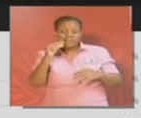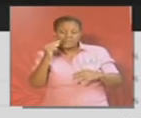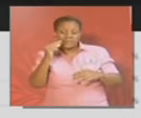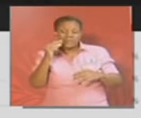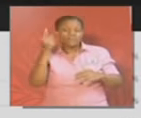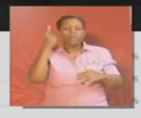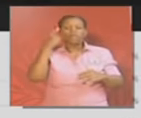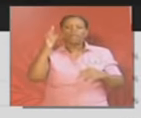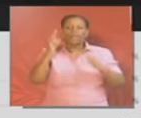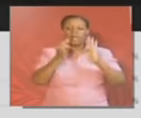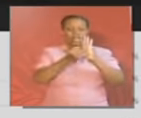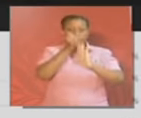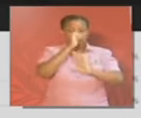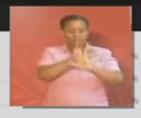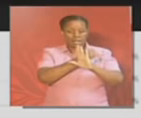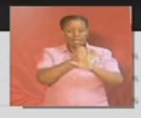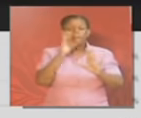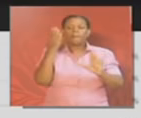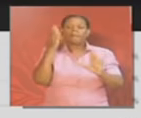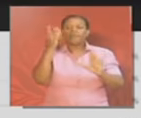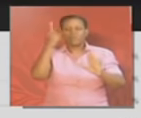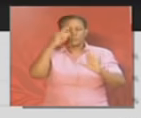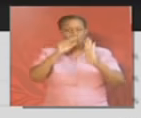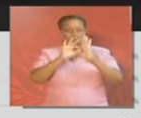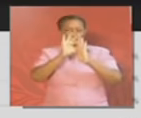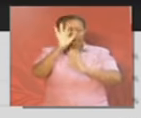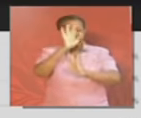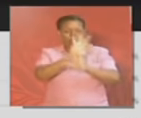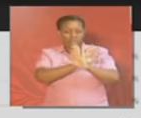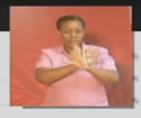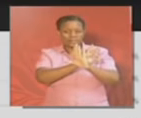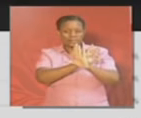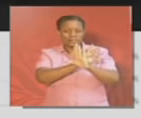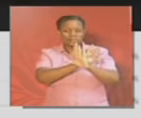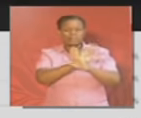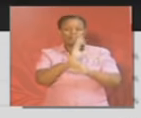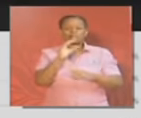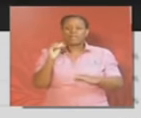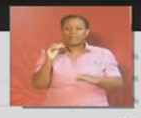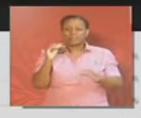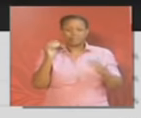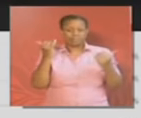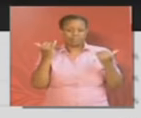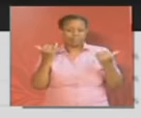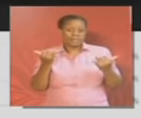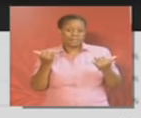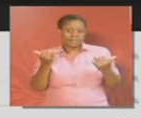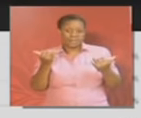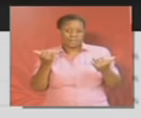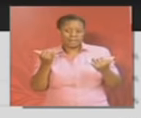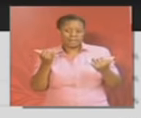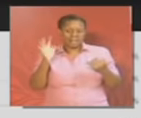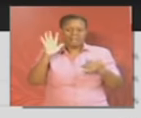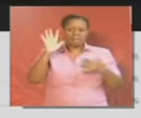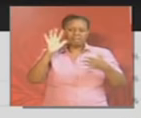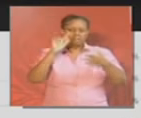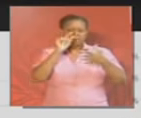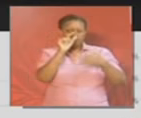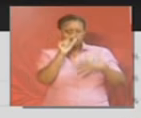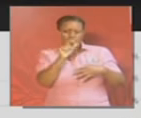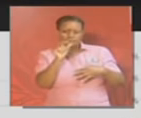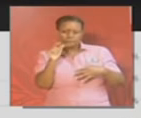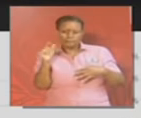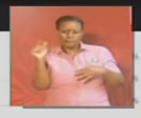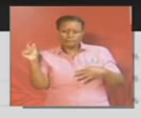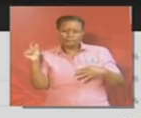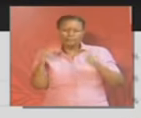constitute January, blue for the 4 that constitute February. We'll see that there are actually 5 bars constituting March, and that's really because